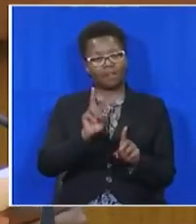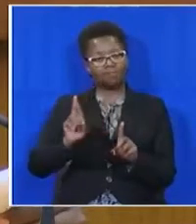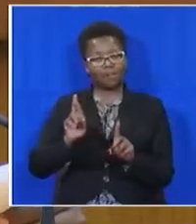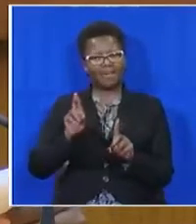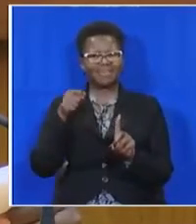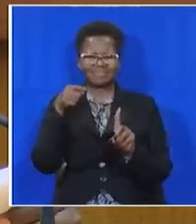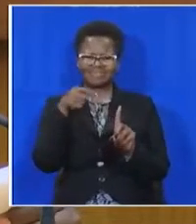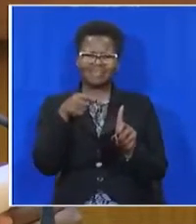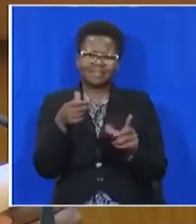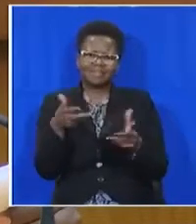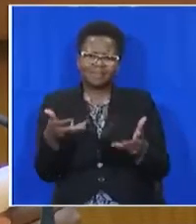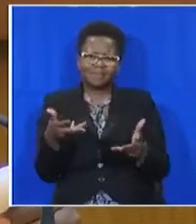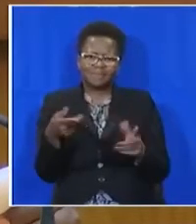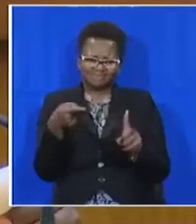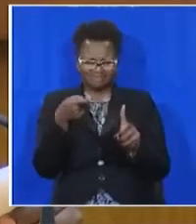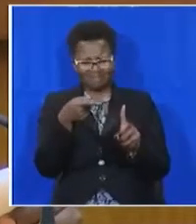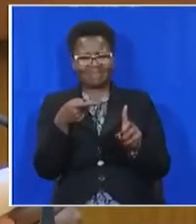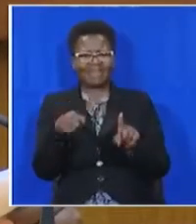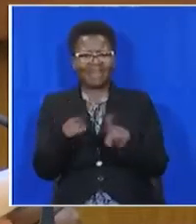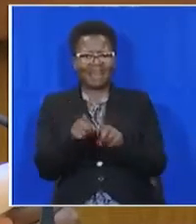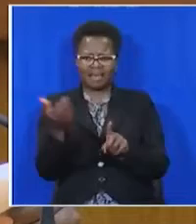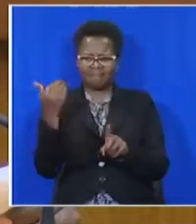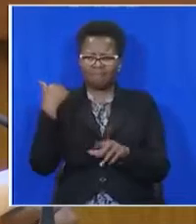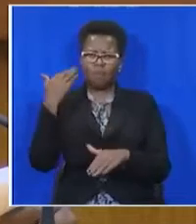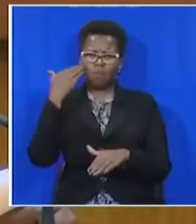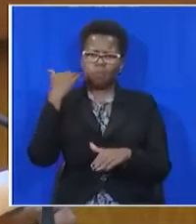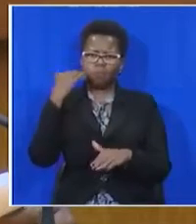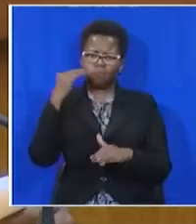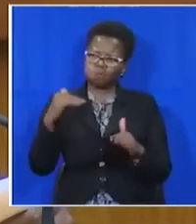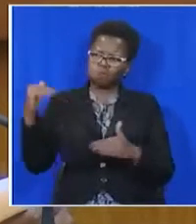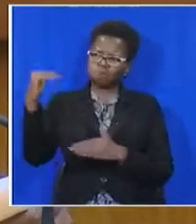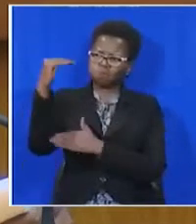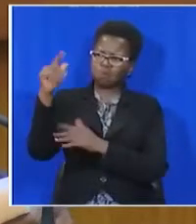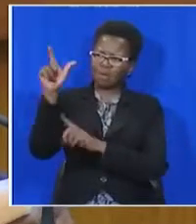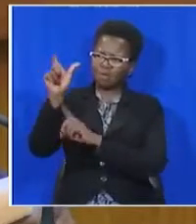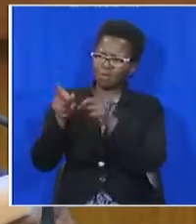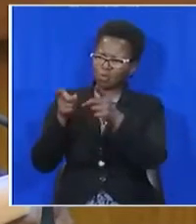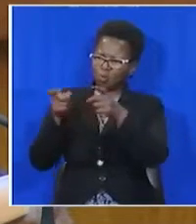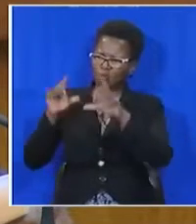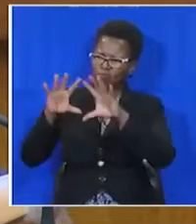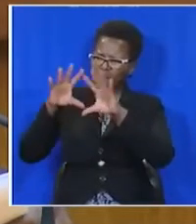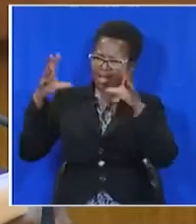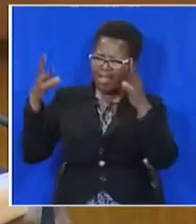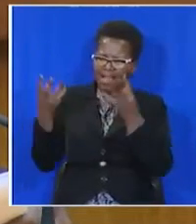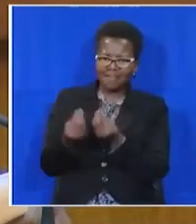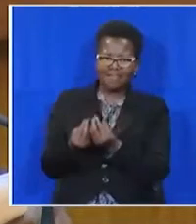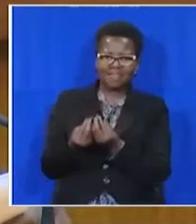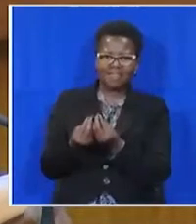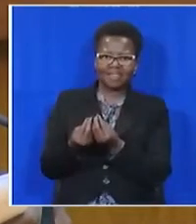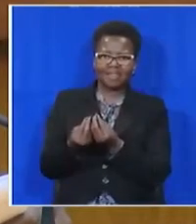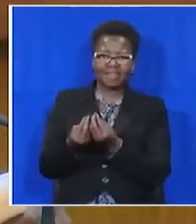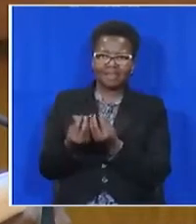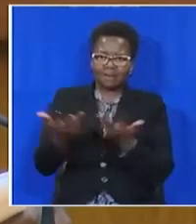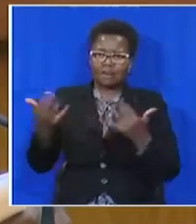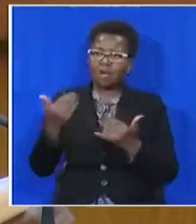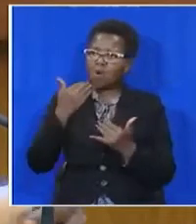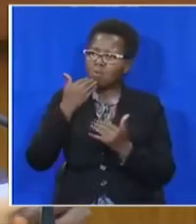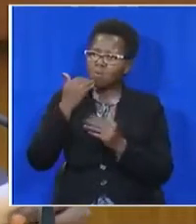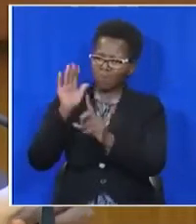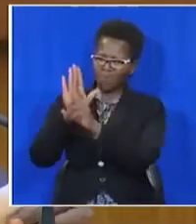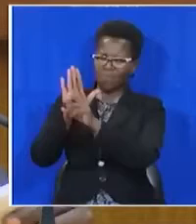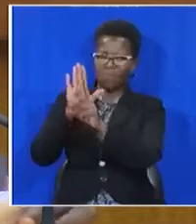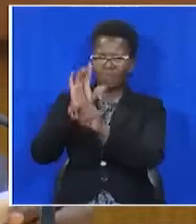instance, how dare would the white supremacist colonial regime subsequently fall into the hands of a son of